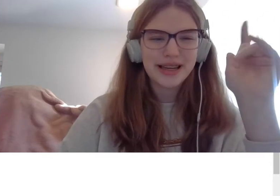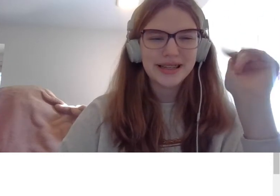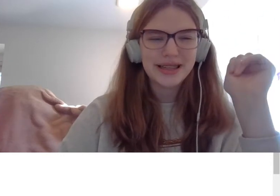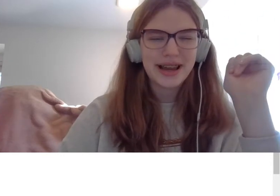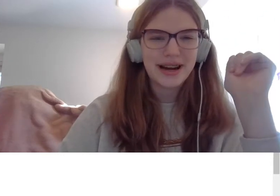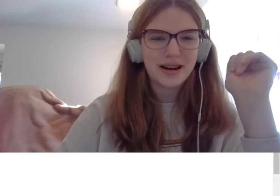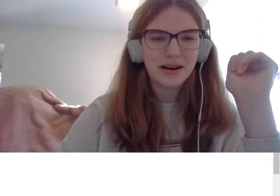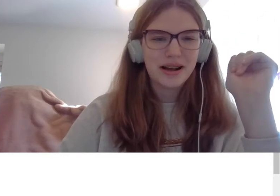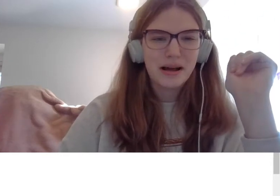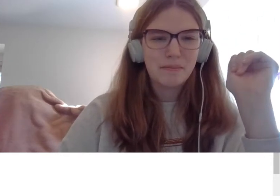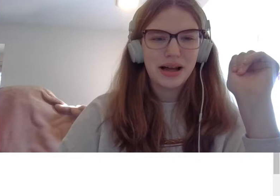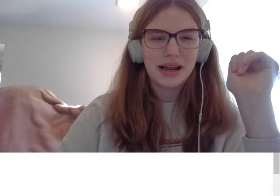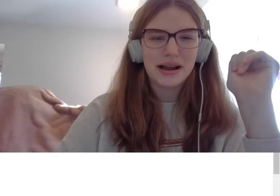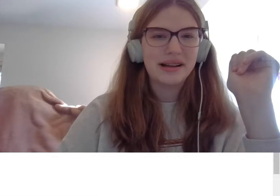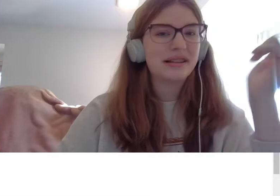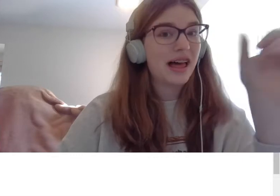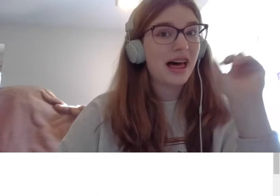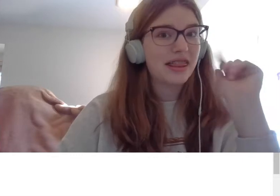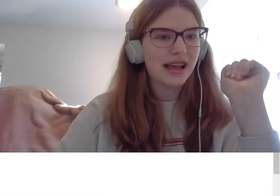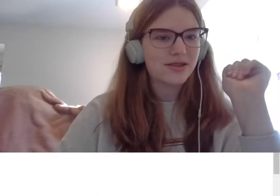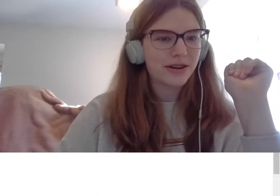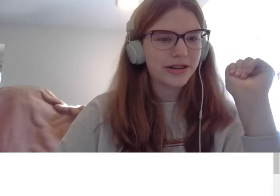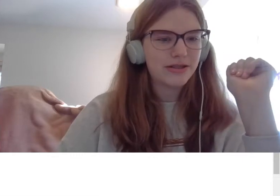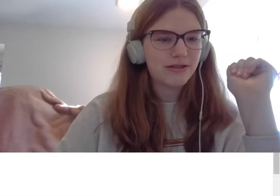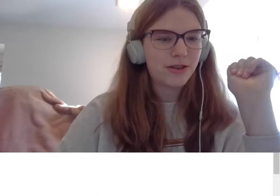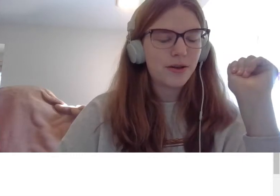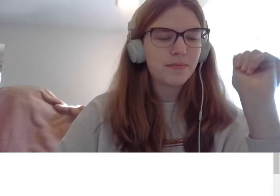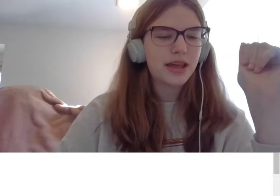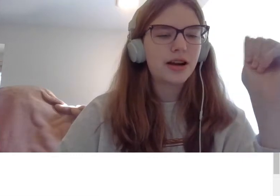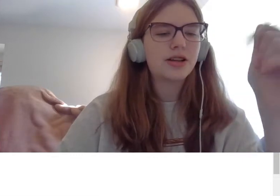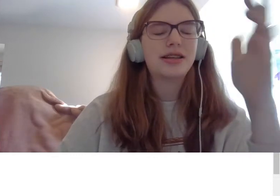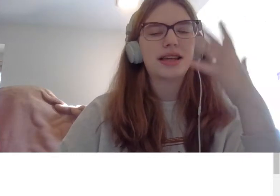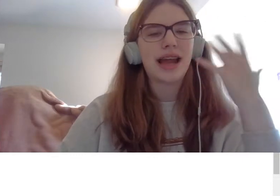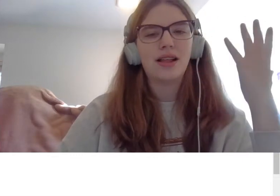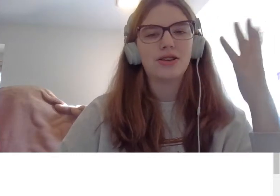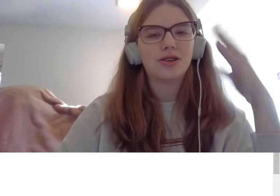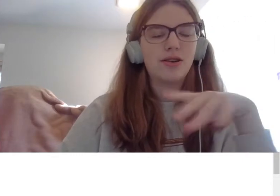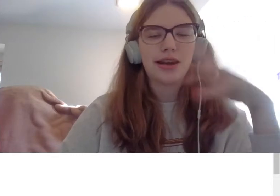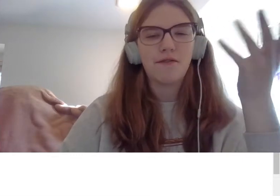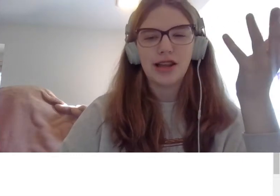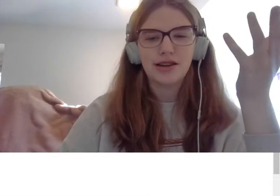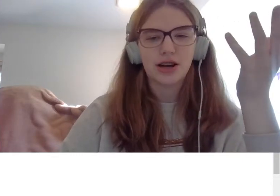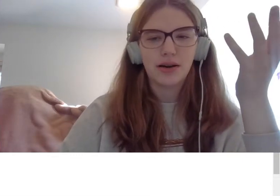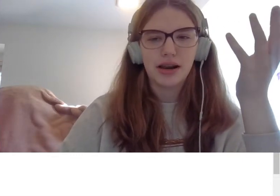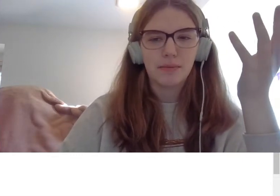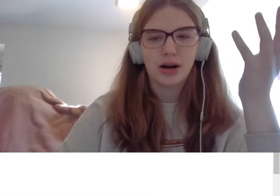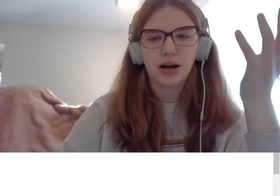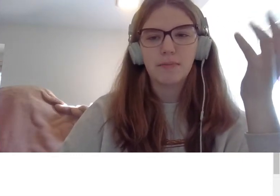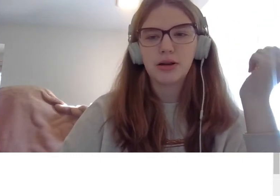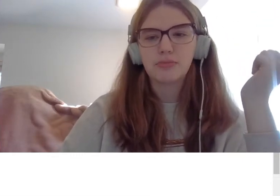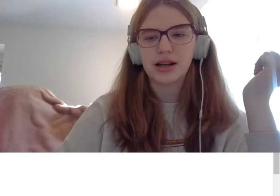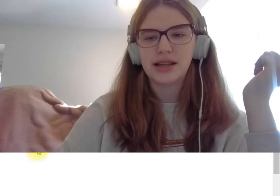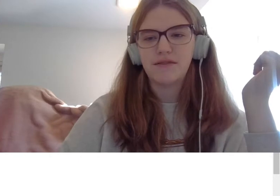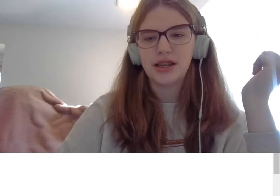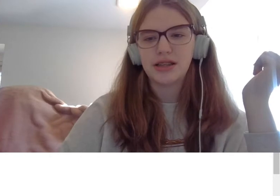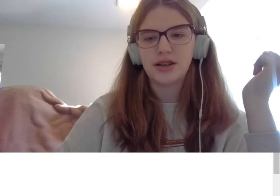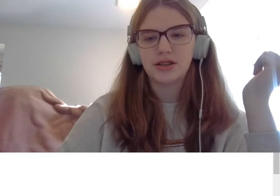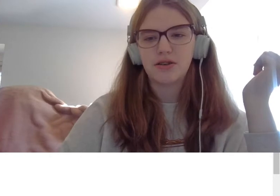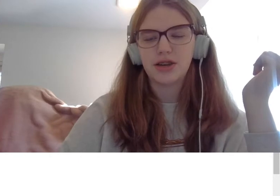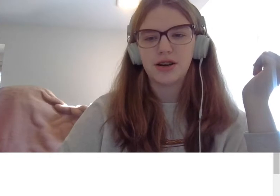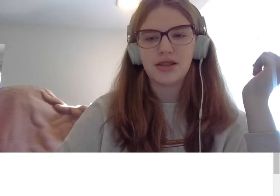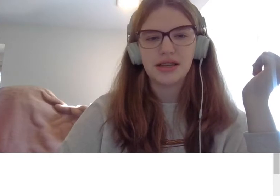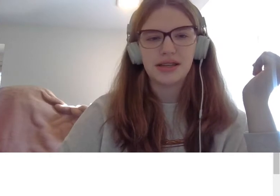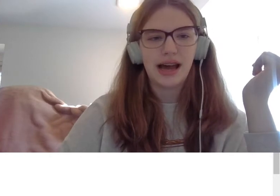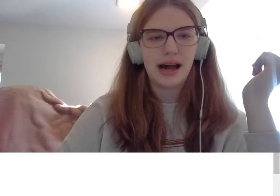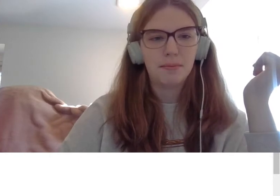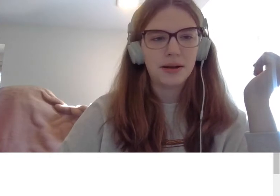normally isn't there, but that's very useful. Then it also has the calendar. So any events that are going into the park, most parks have this. It's